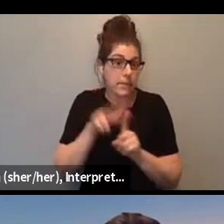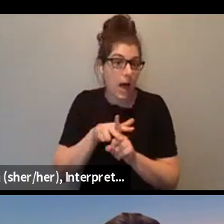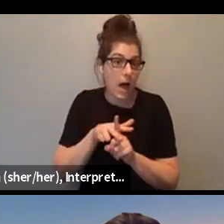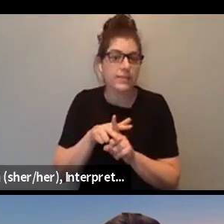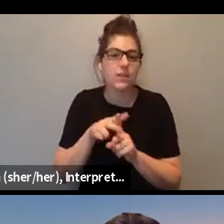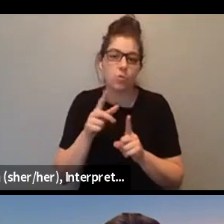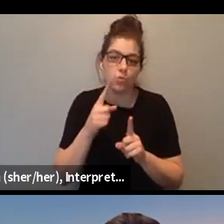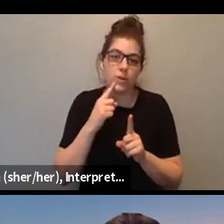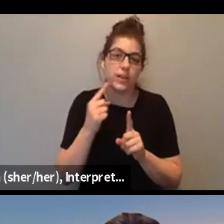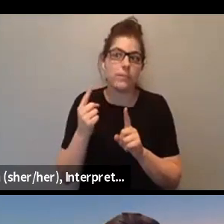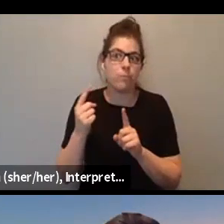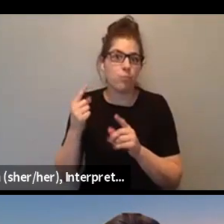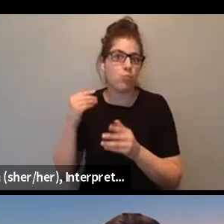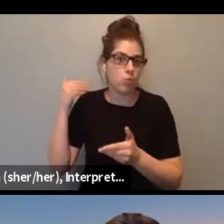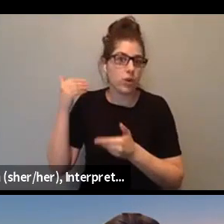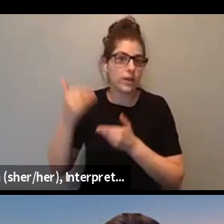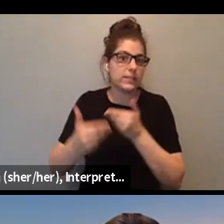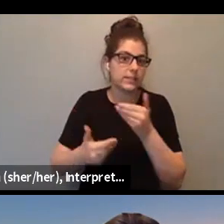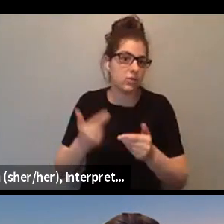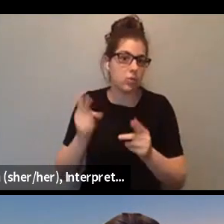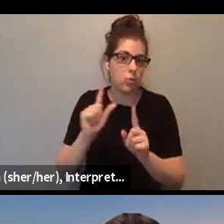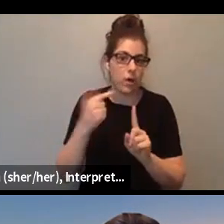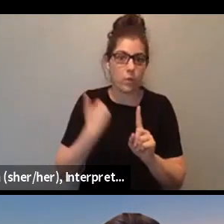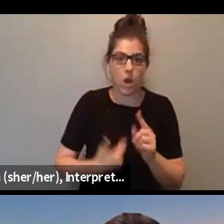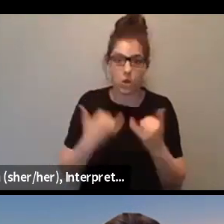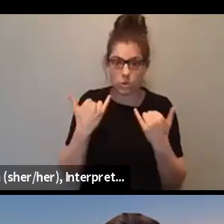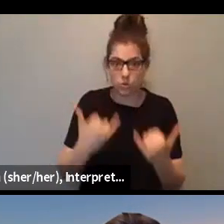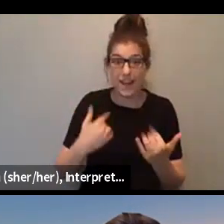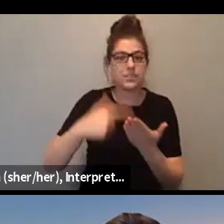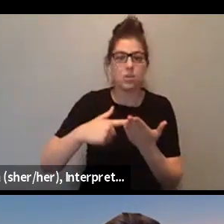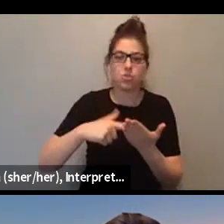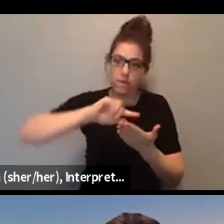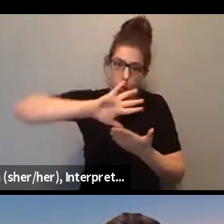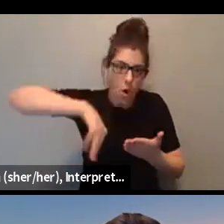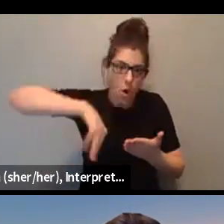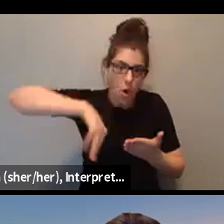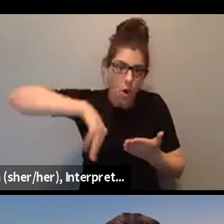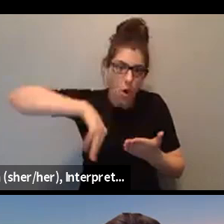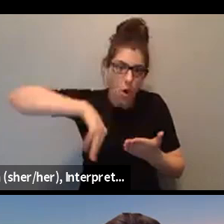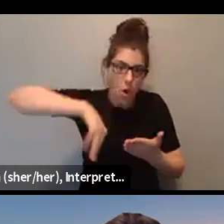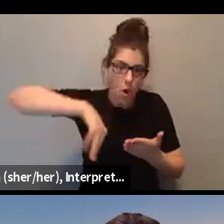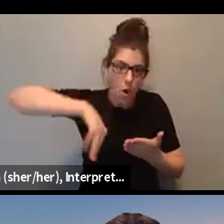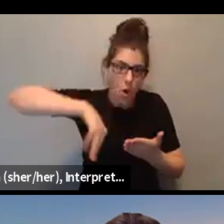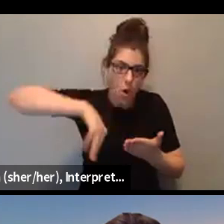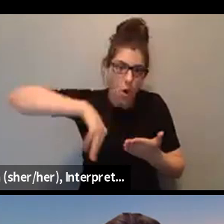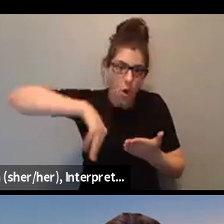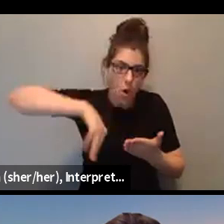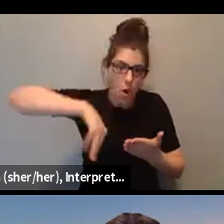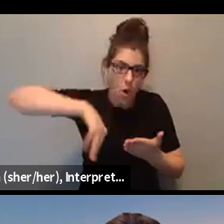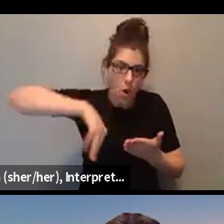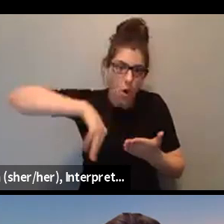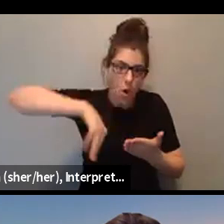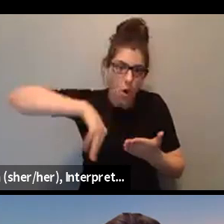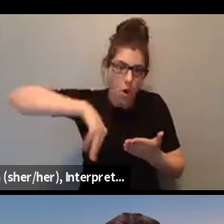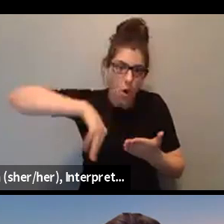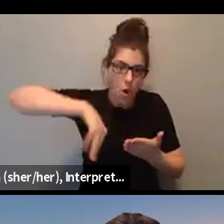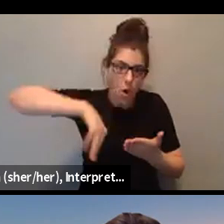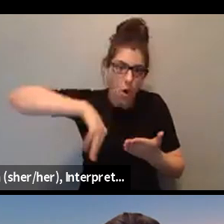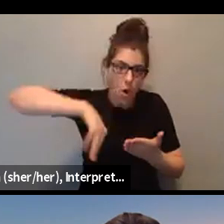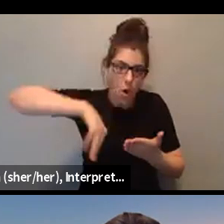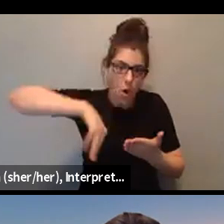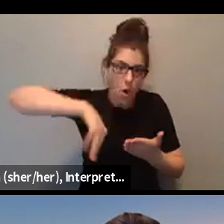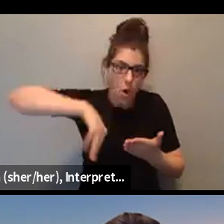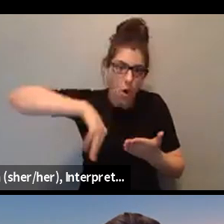this discussion of all of the aspects of our field that are imbalanced. So lawyers like to tell us, and we like to